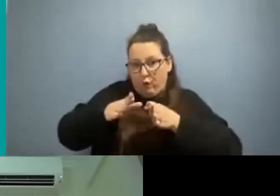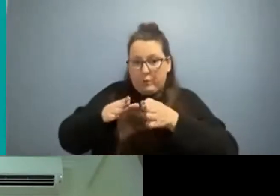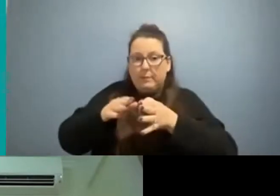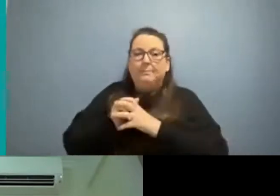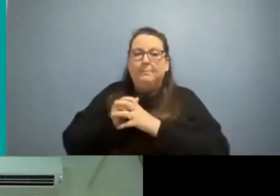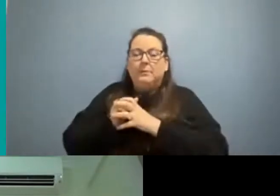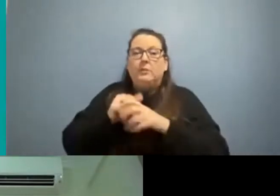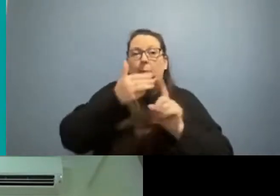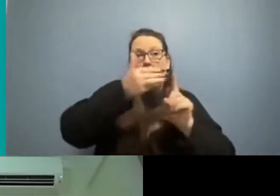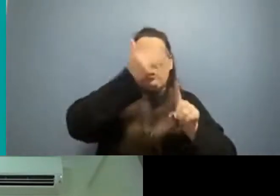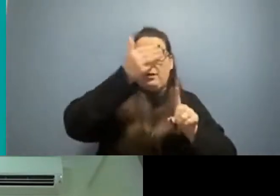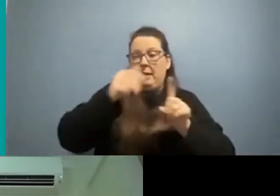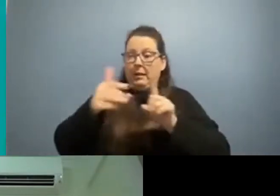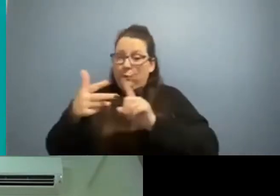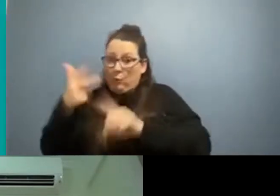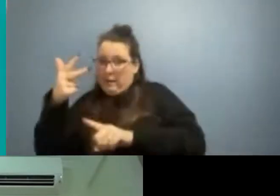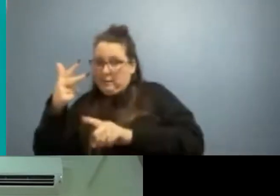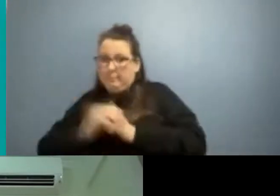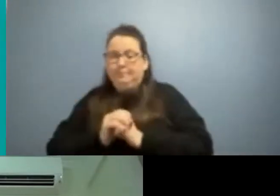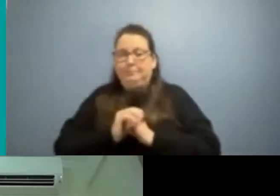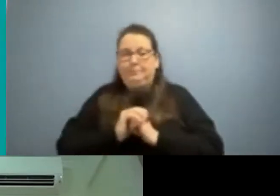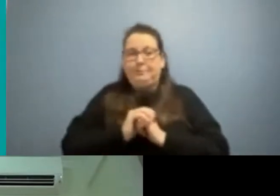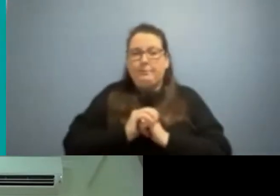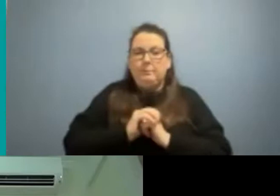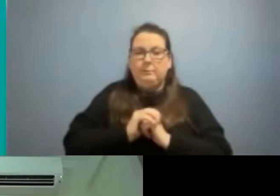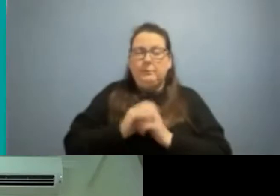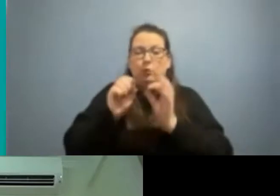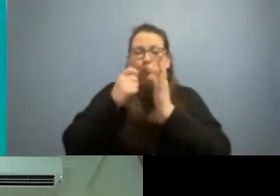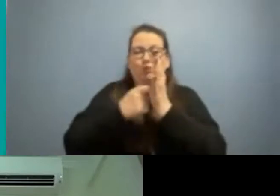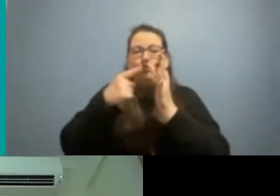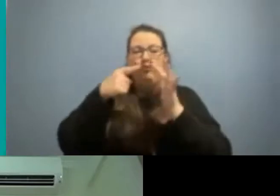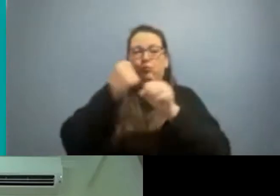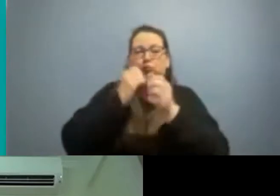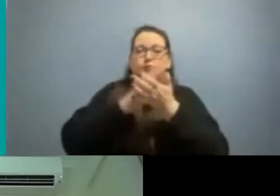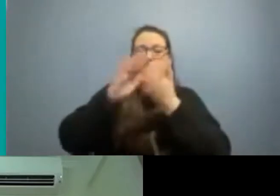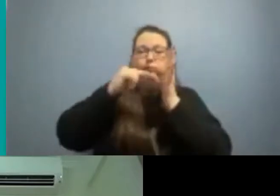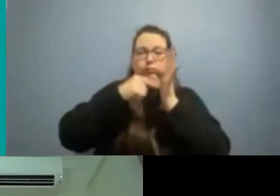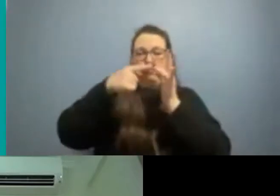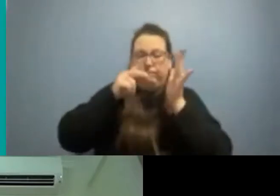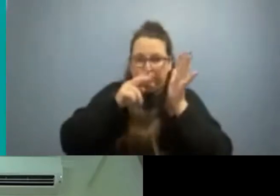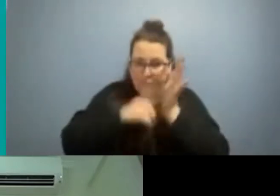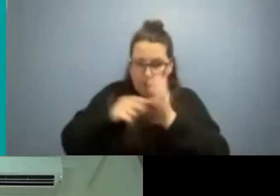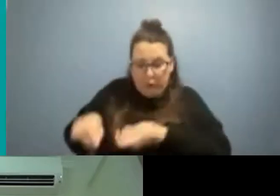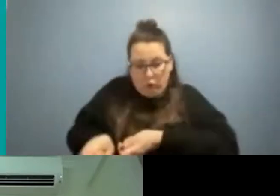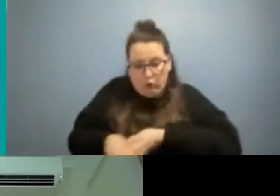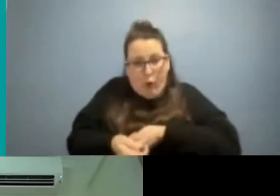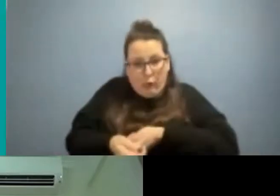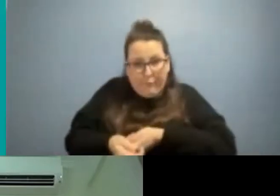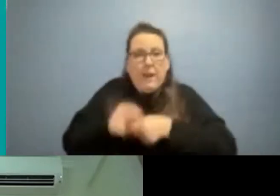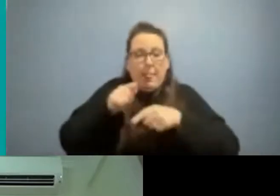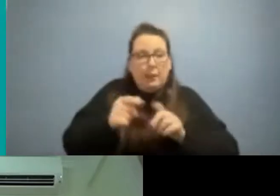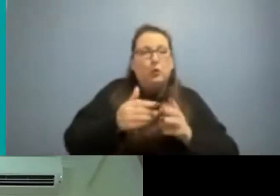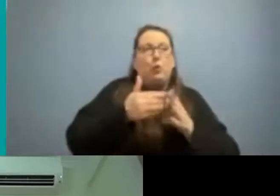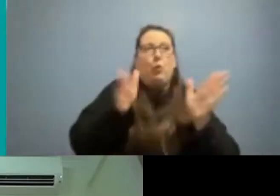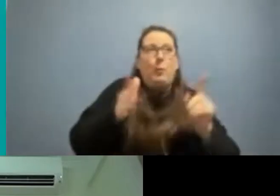8 p.m. The Brighton Public Golf Course car park at 230 Dendy Street, Brighton, it's open from 8 a.m. to